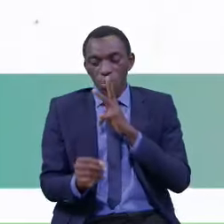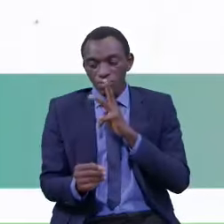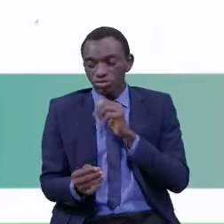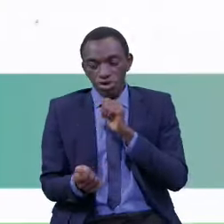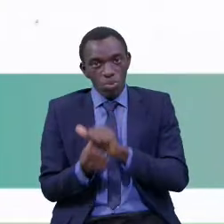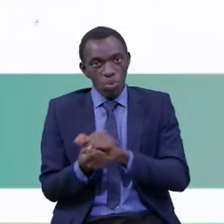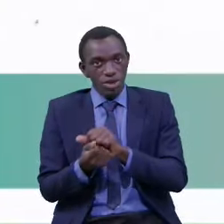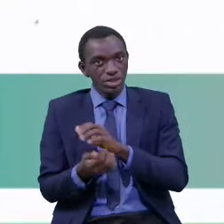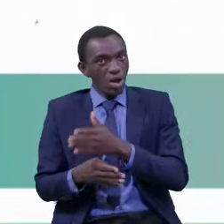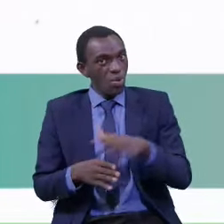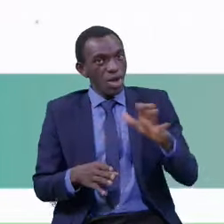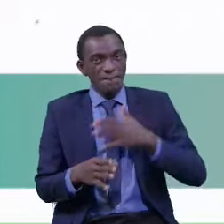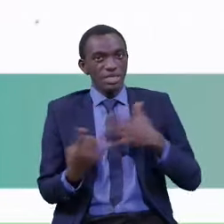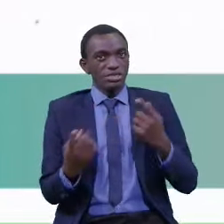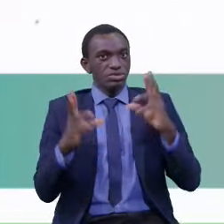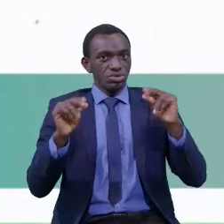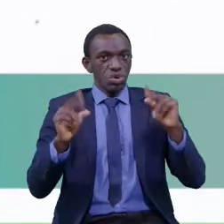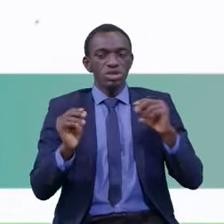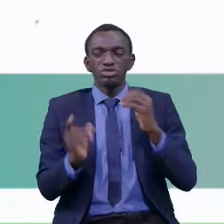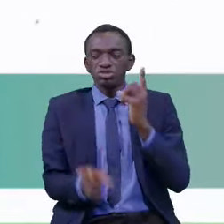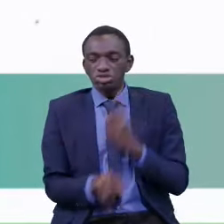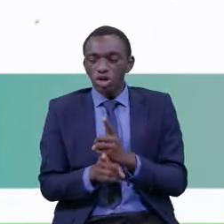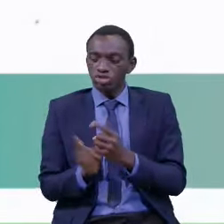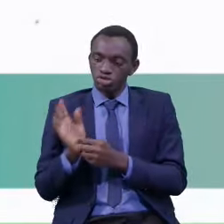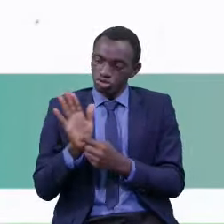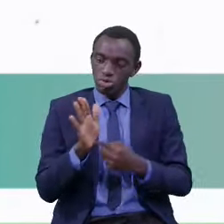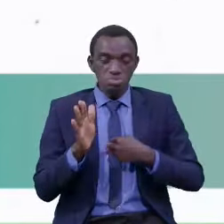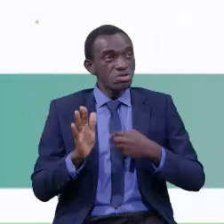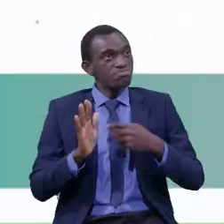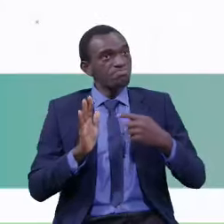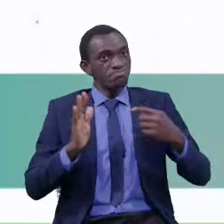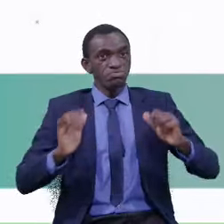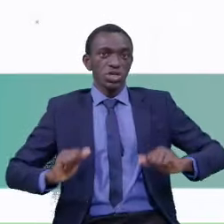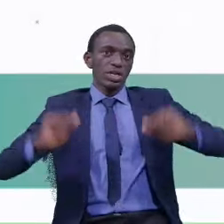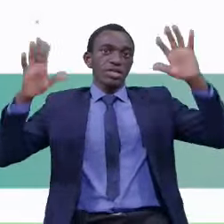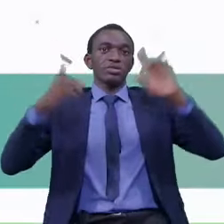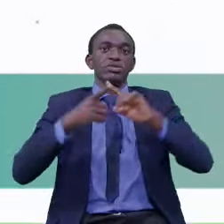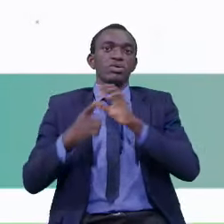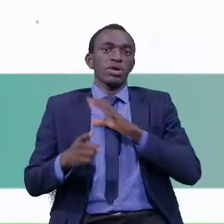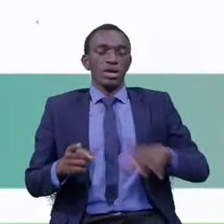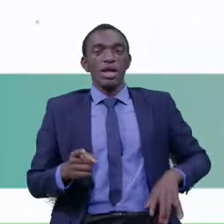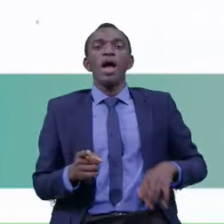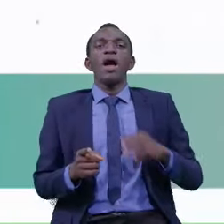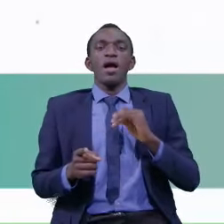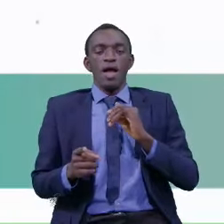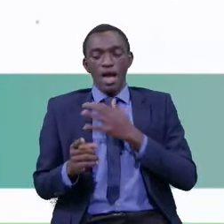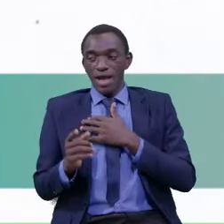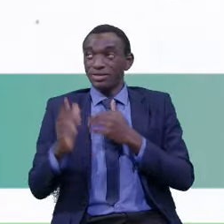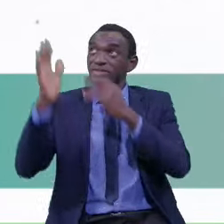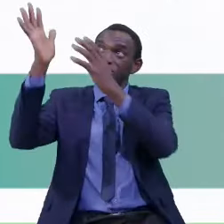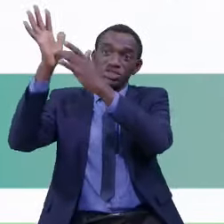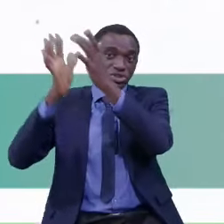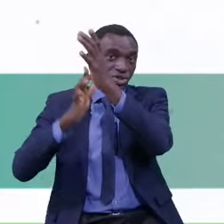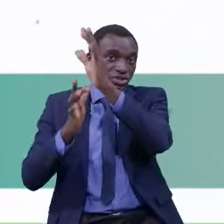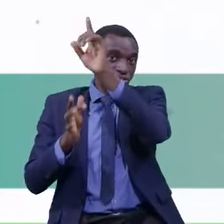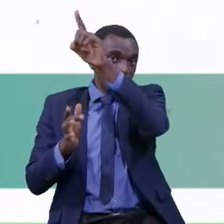to show an evidence you have surrendered to Christ, and that Christ has washed you with his